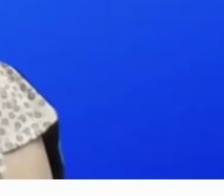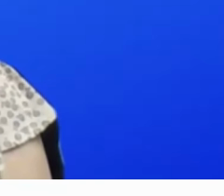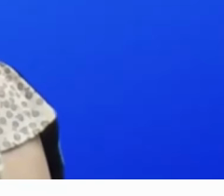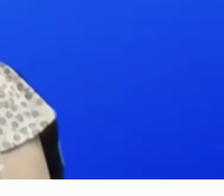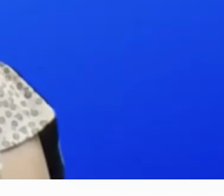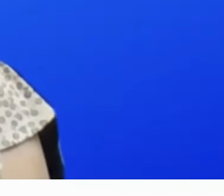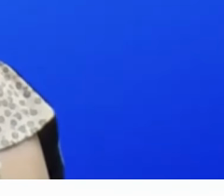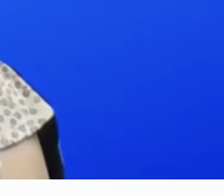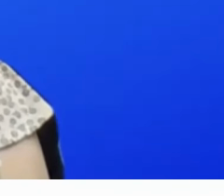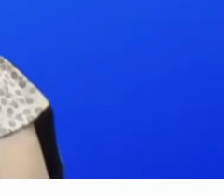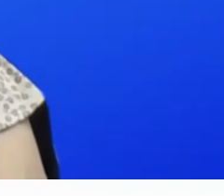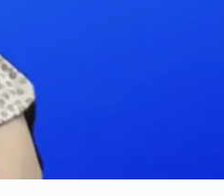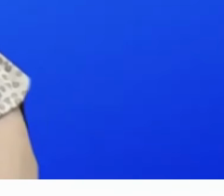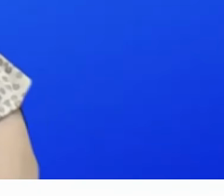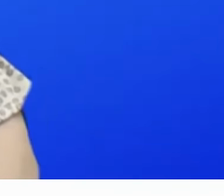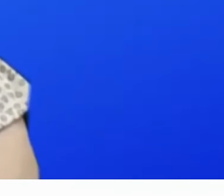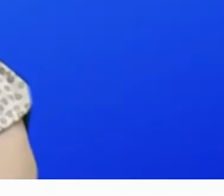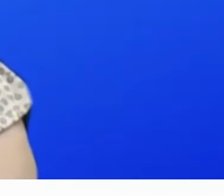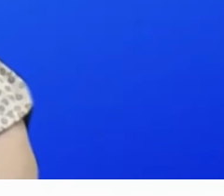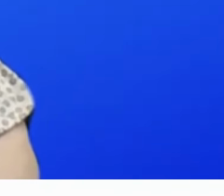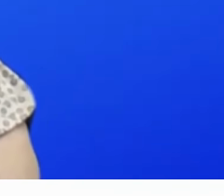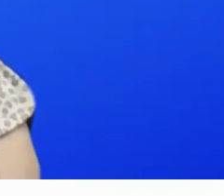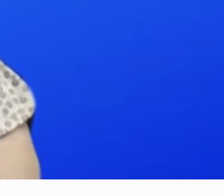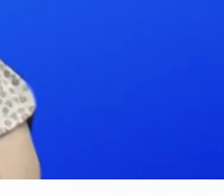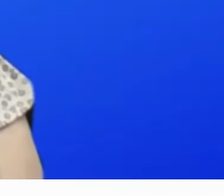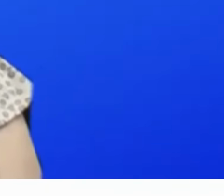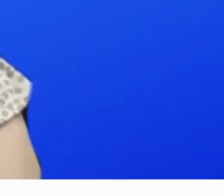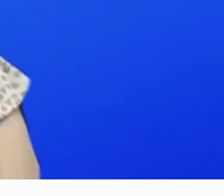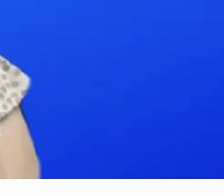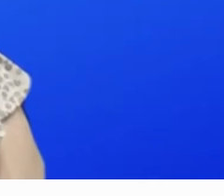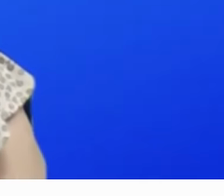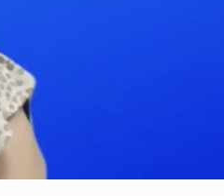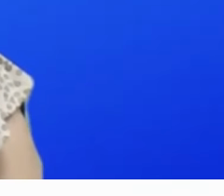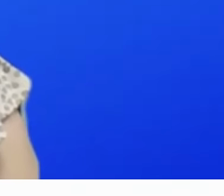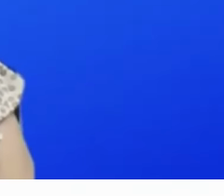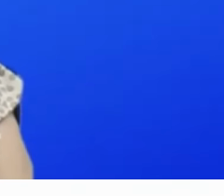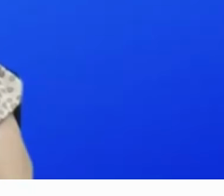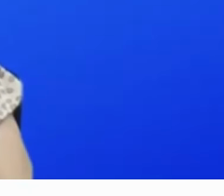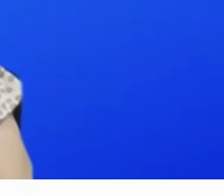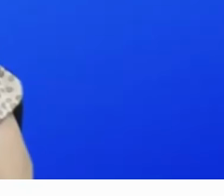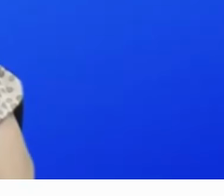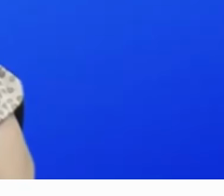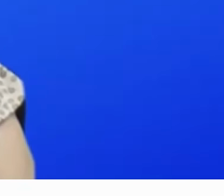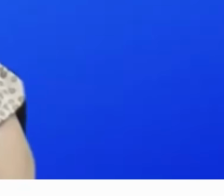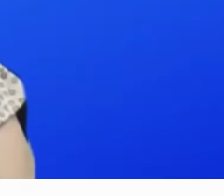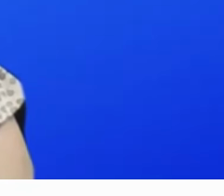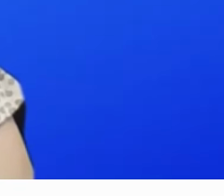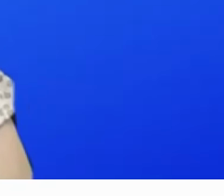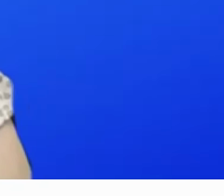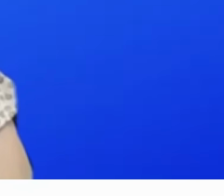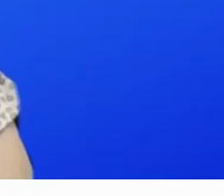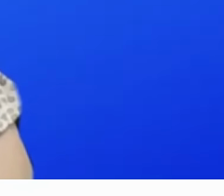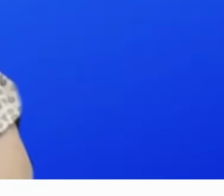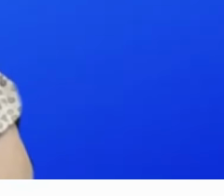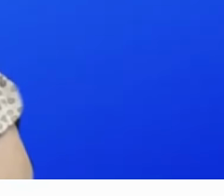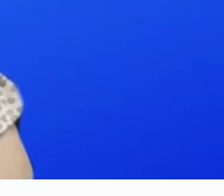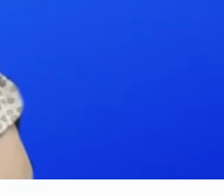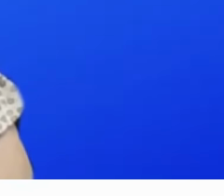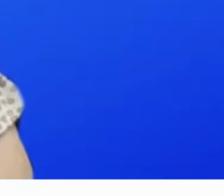actually for us, the Laura Long Technology Center was actually created. We used to have what was